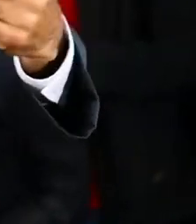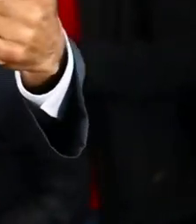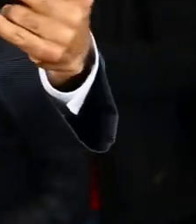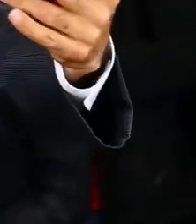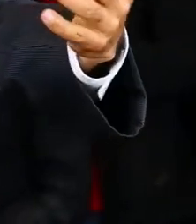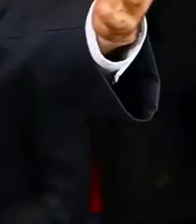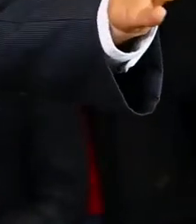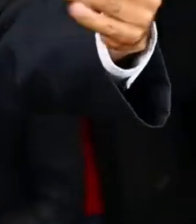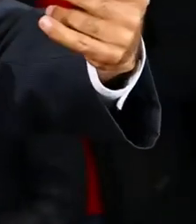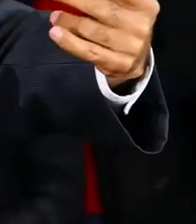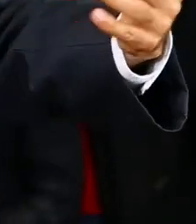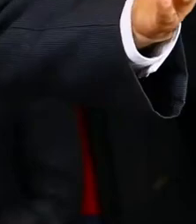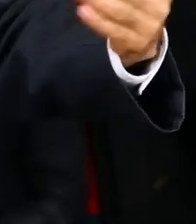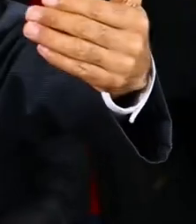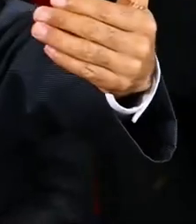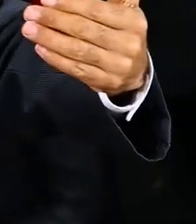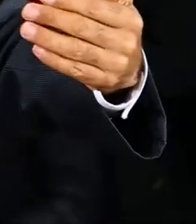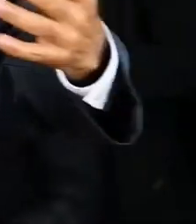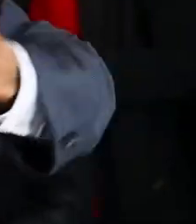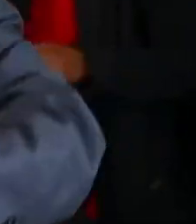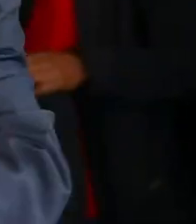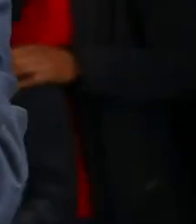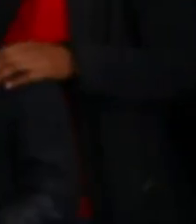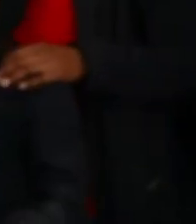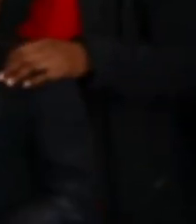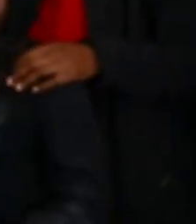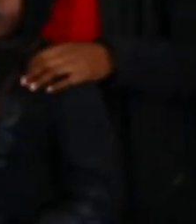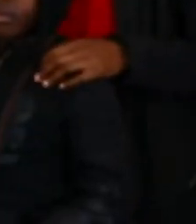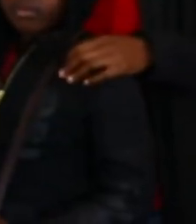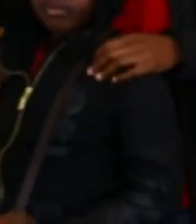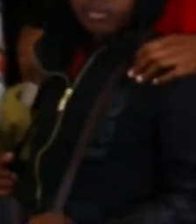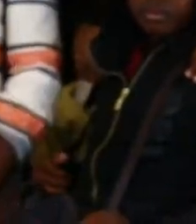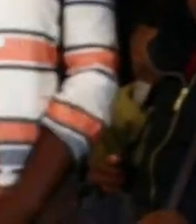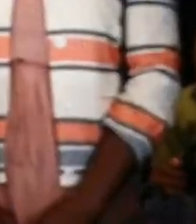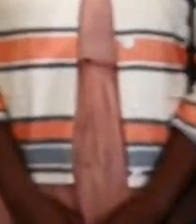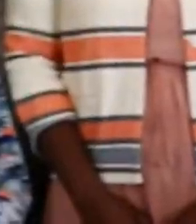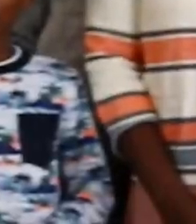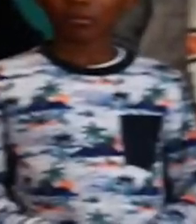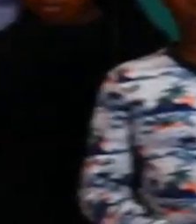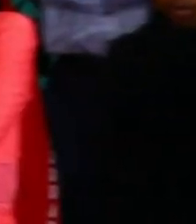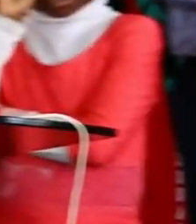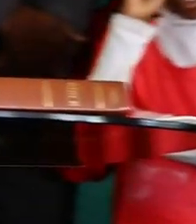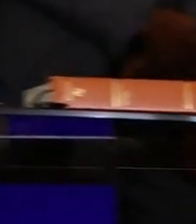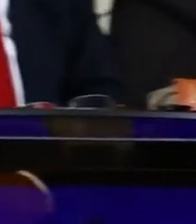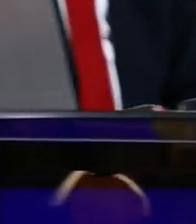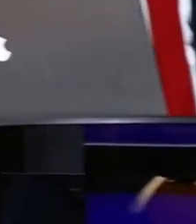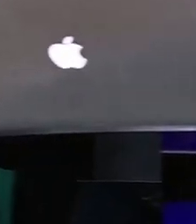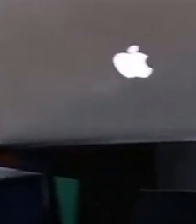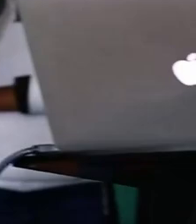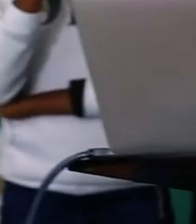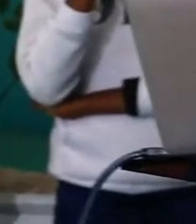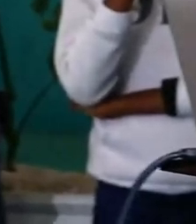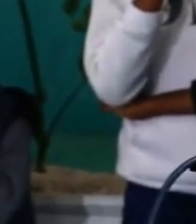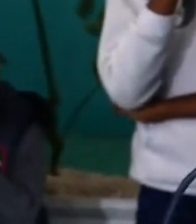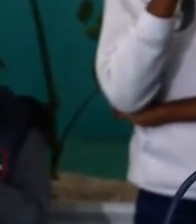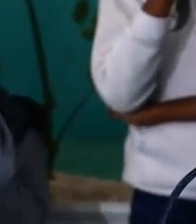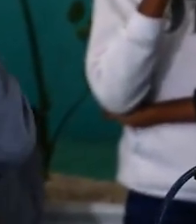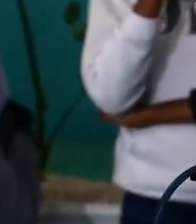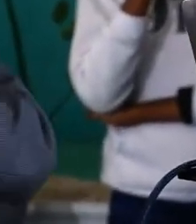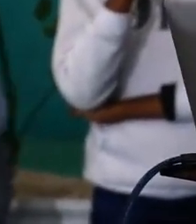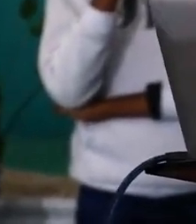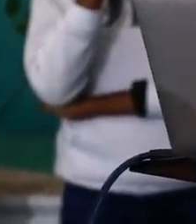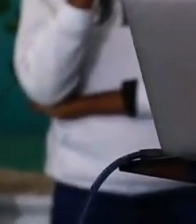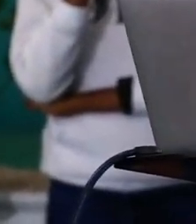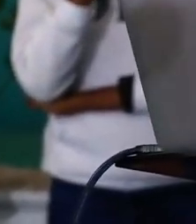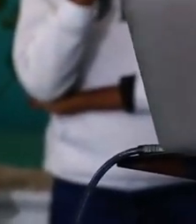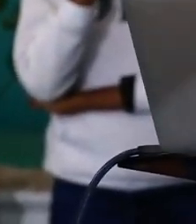them, bring them, bring them, bring them, bring them. We're going to sing that chorus one more time. Yes, Jesus loved me. Bring them in